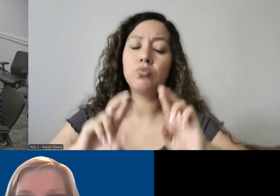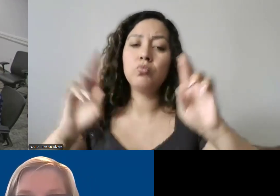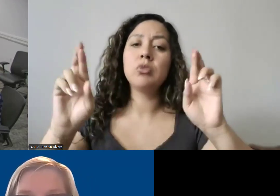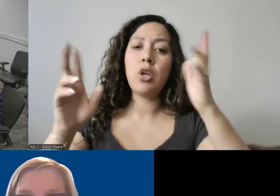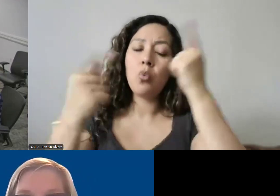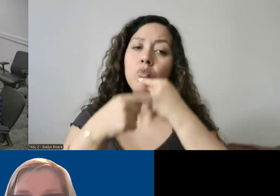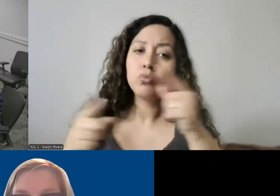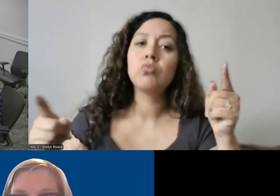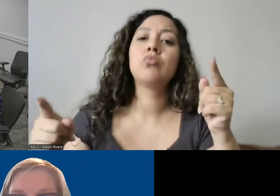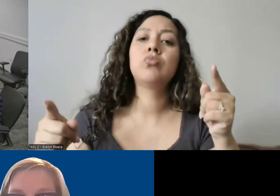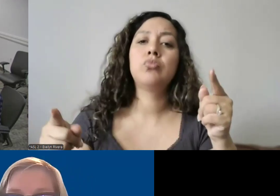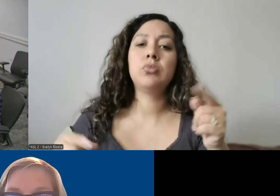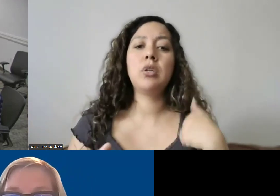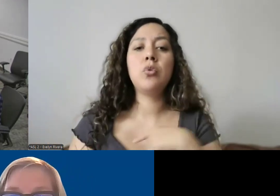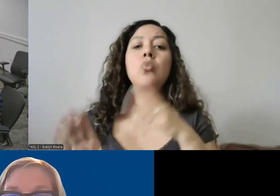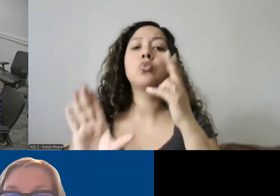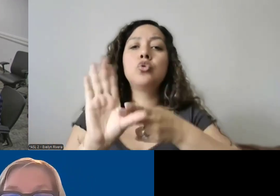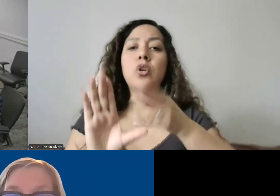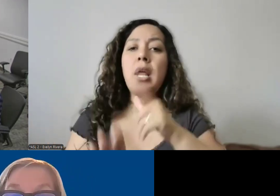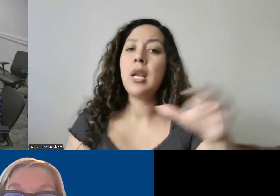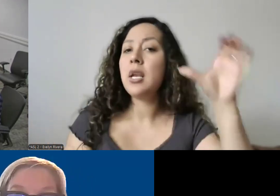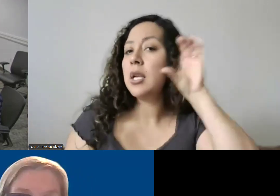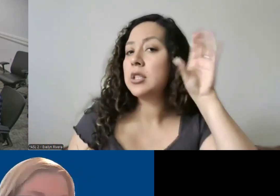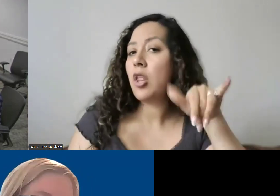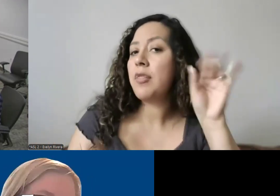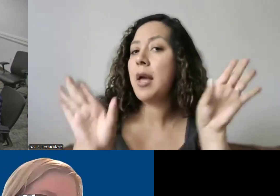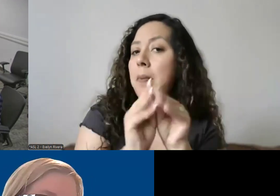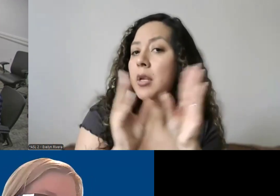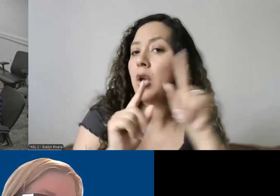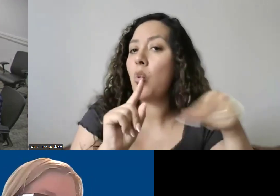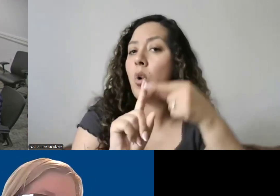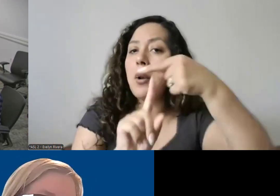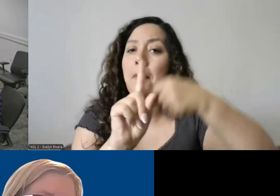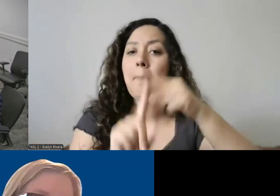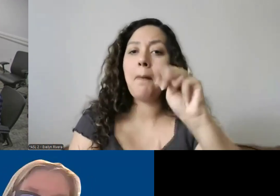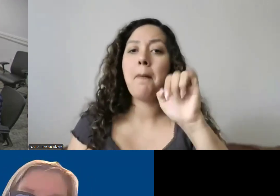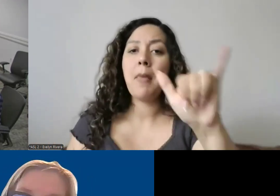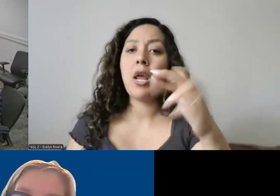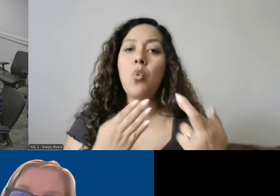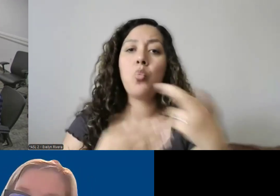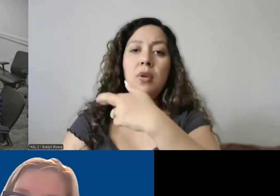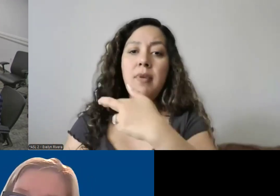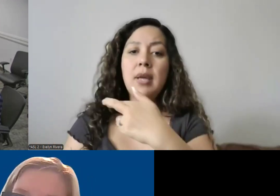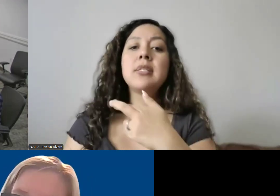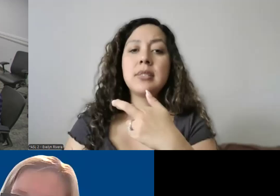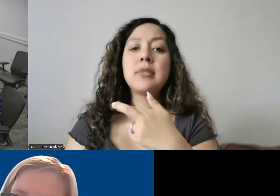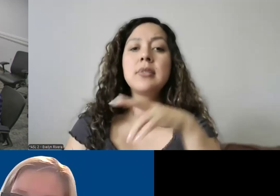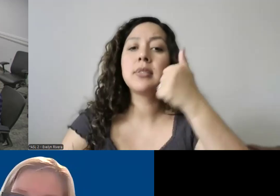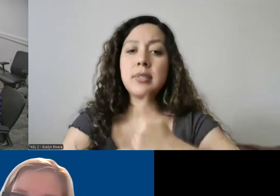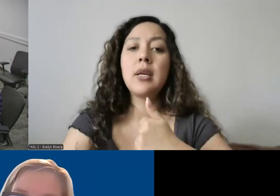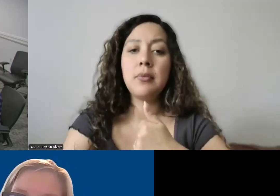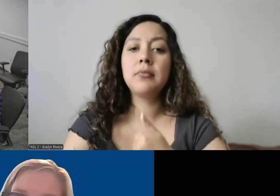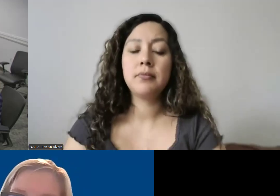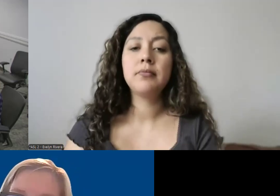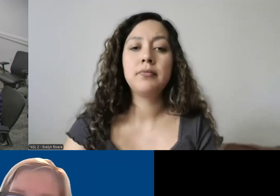informed of that if you want to join and listen in when the May revise is released. During budget hearings